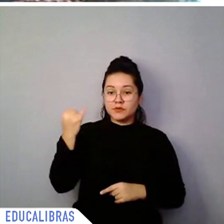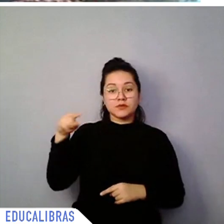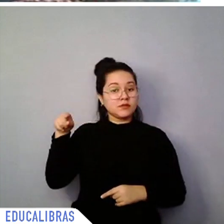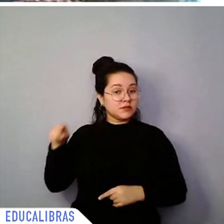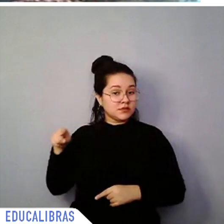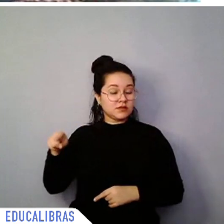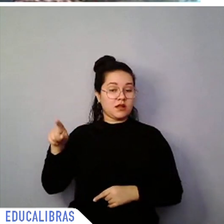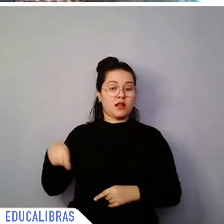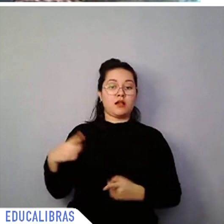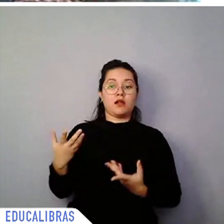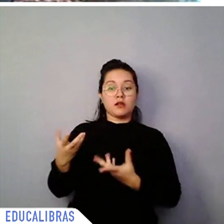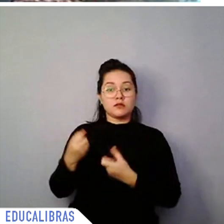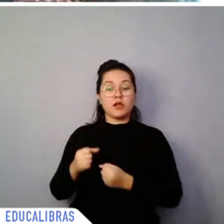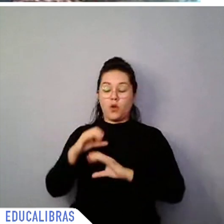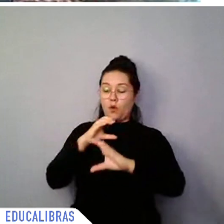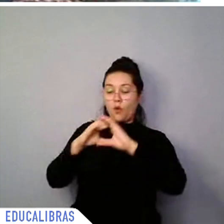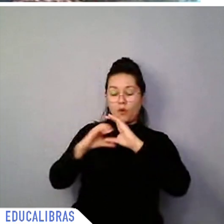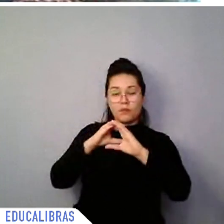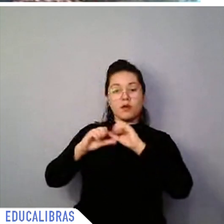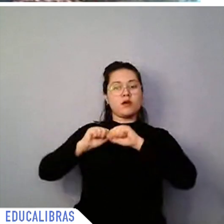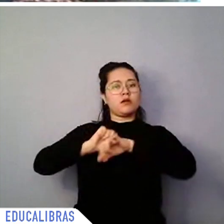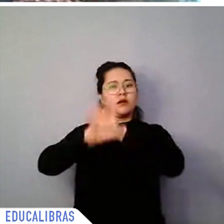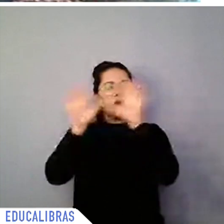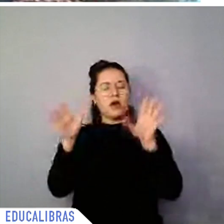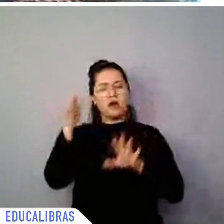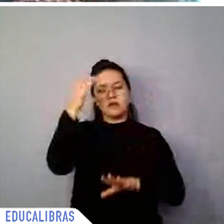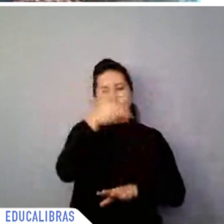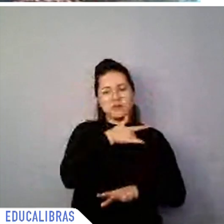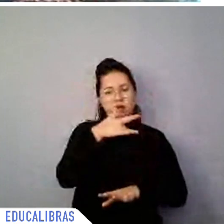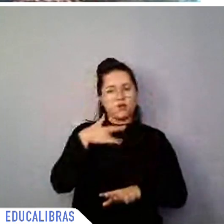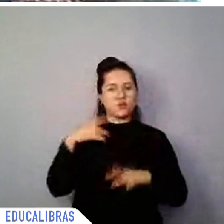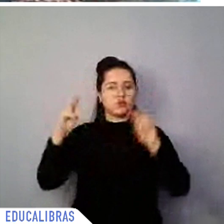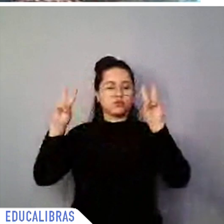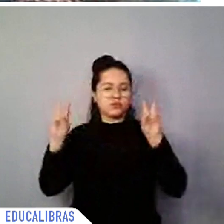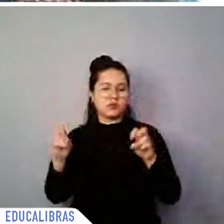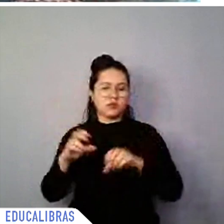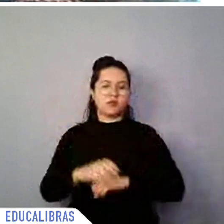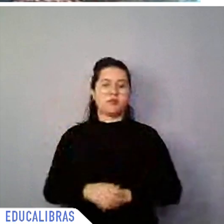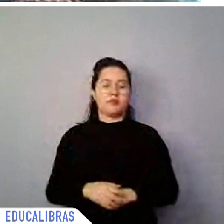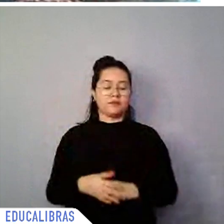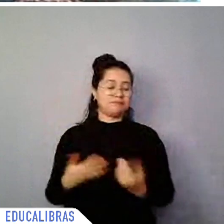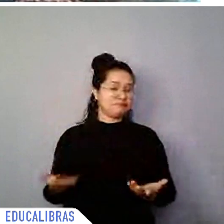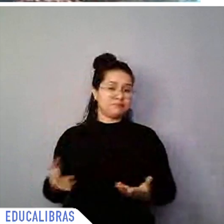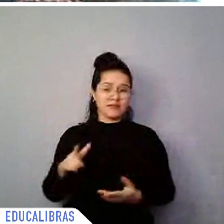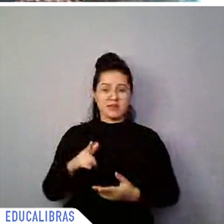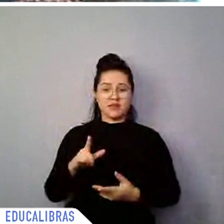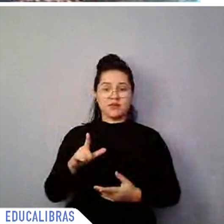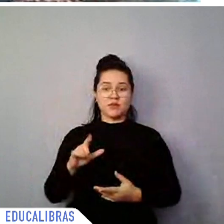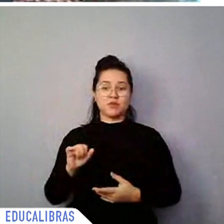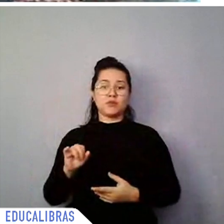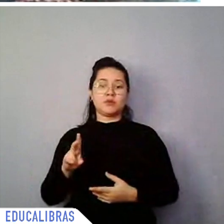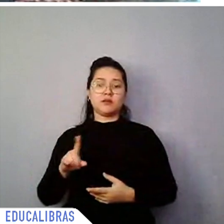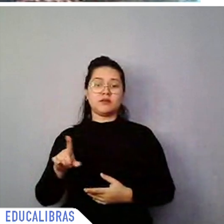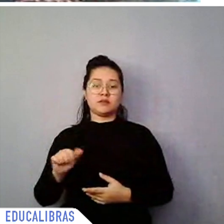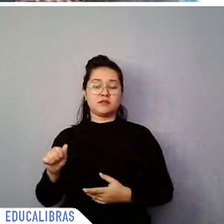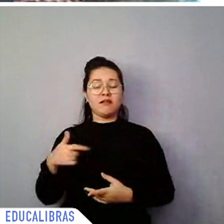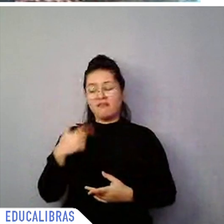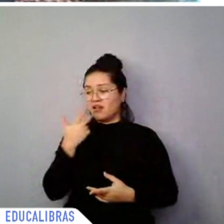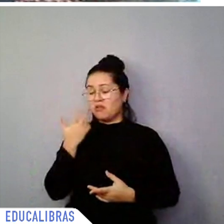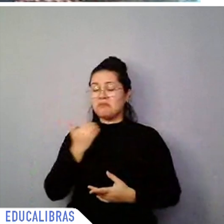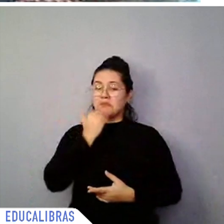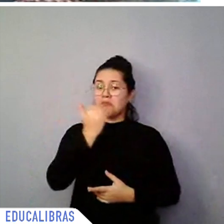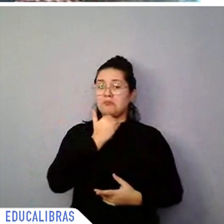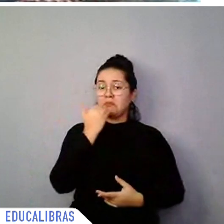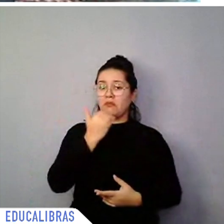the importance on how to claim for clear communication in